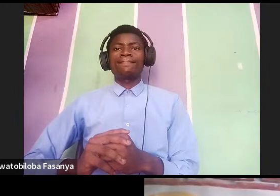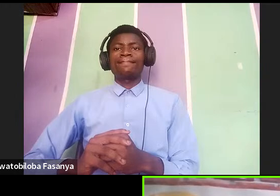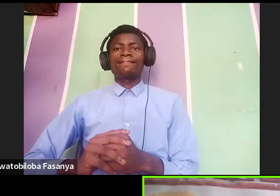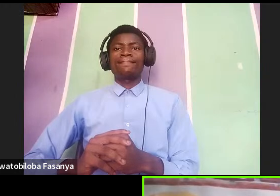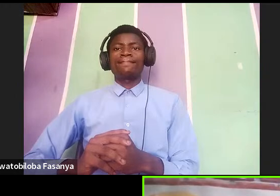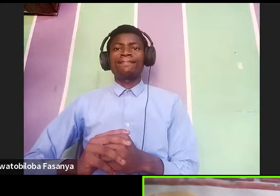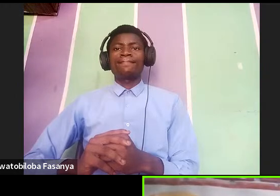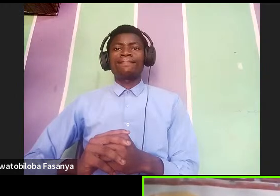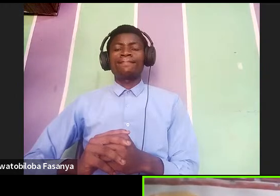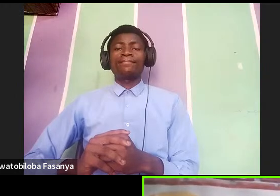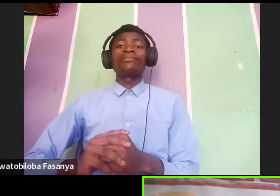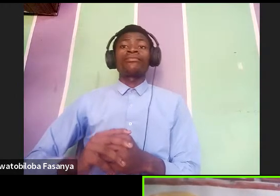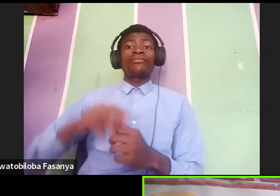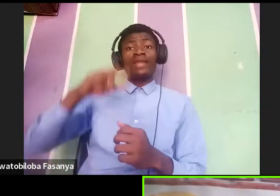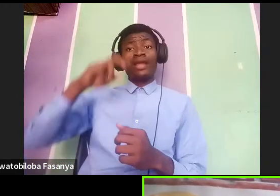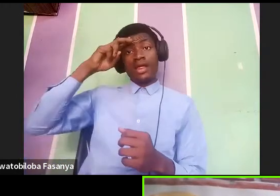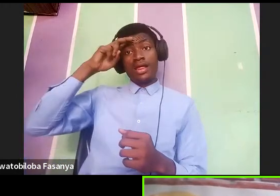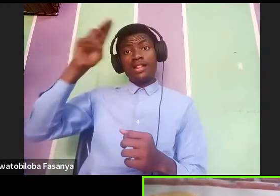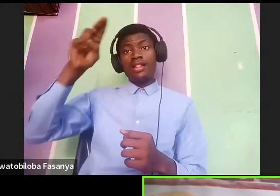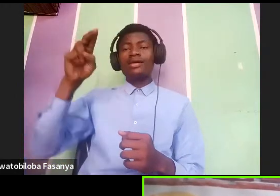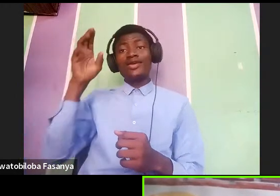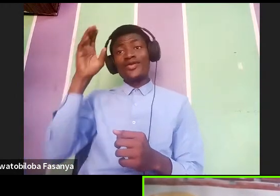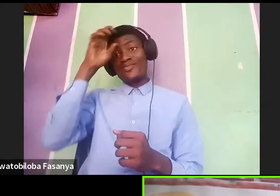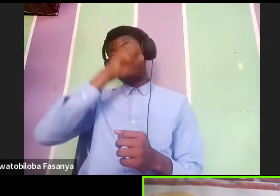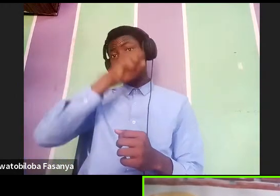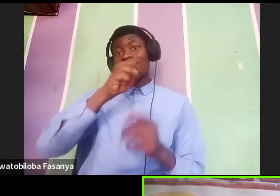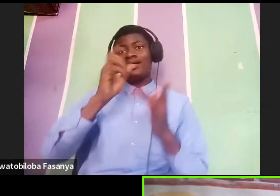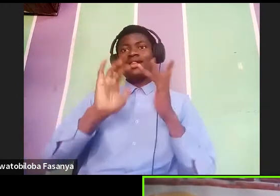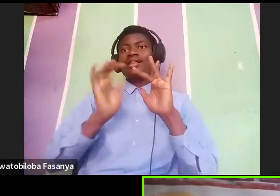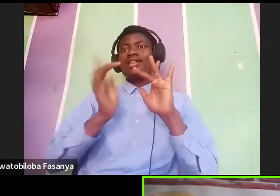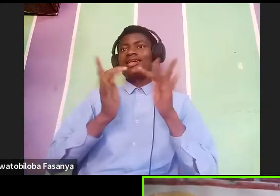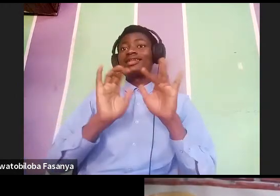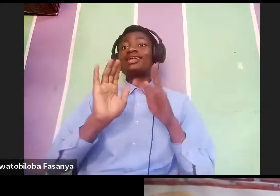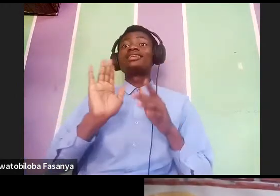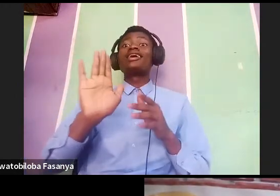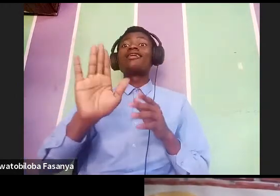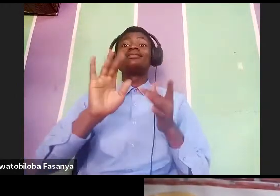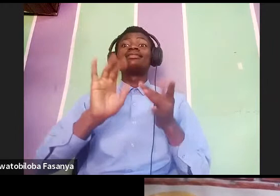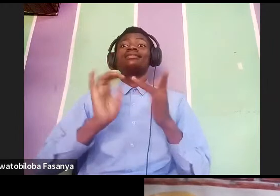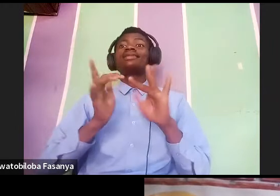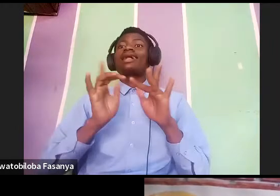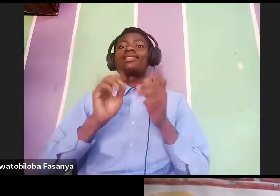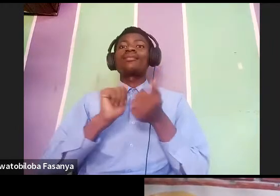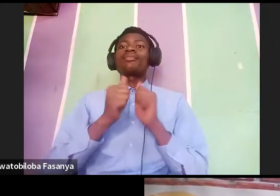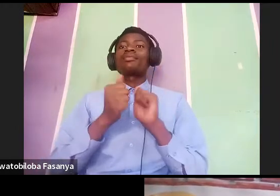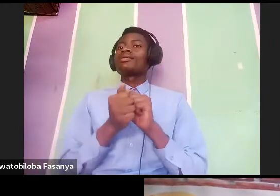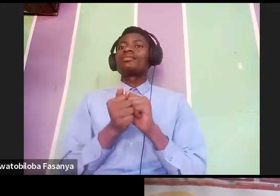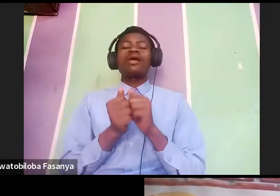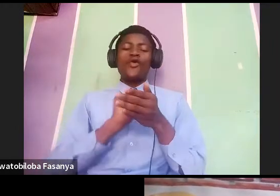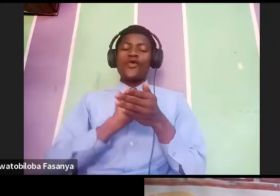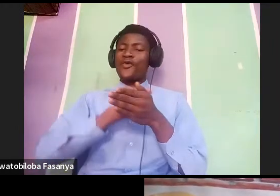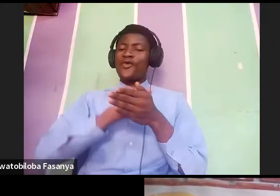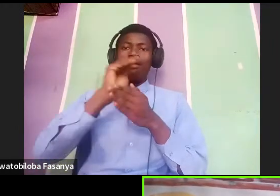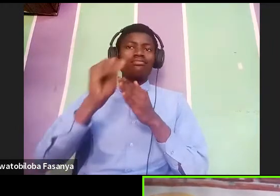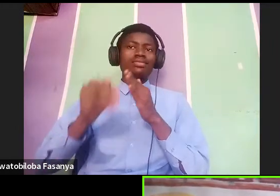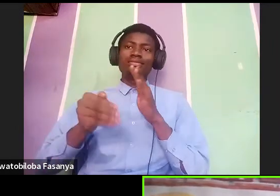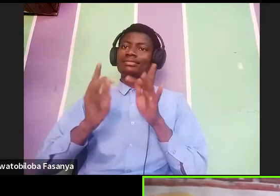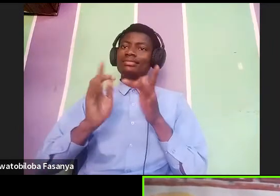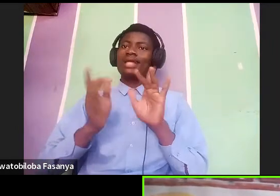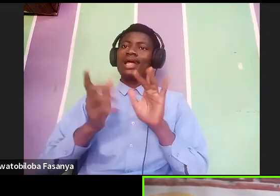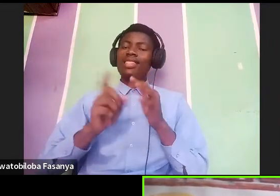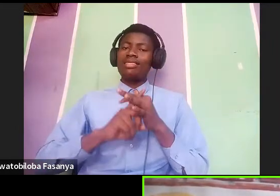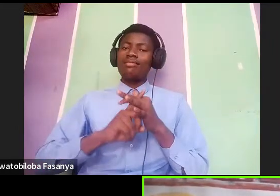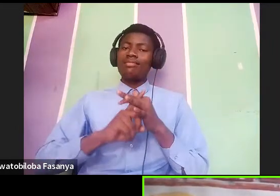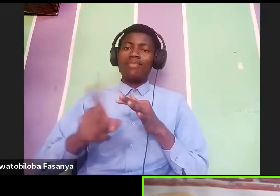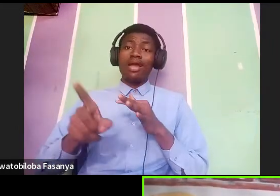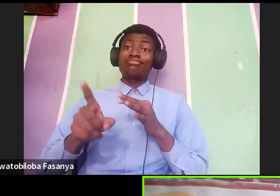Hello, Dr. Toby. Did you get my question? I didn't know my internet went off. No, it went off completely. Wow. Okay,